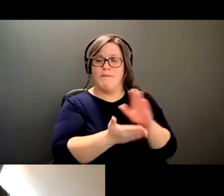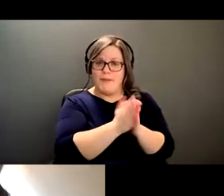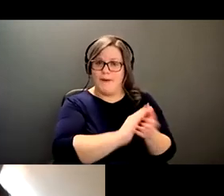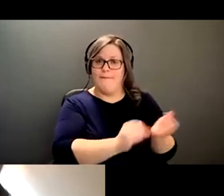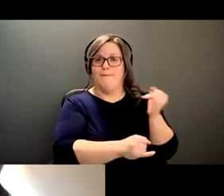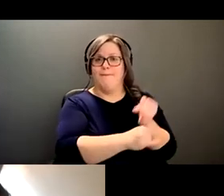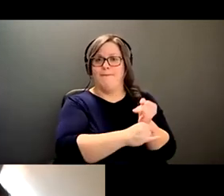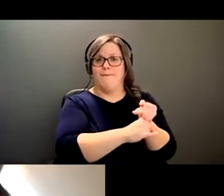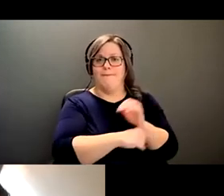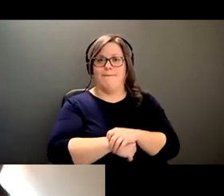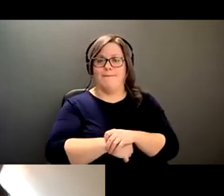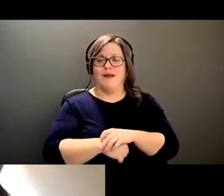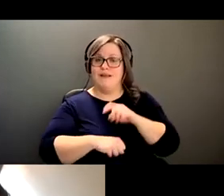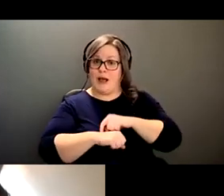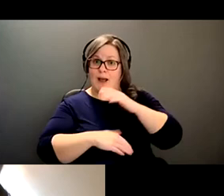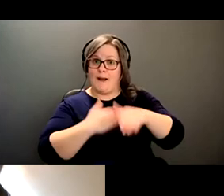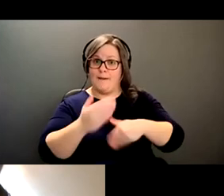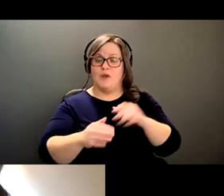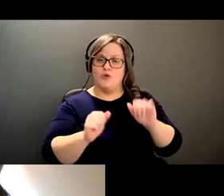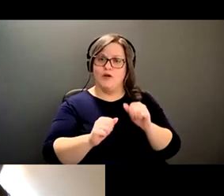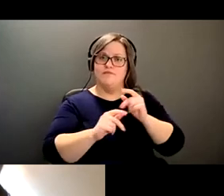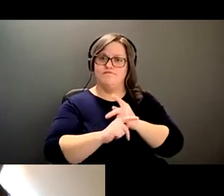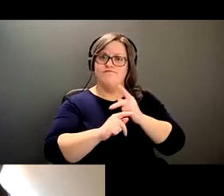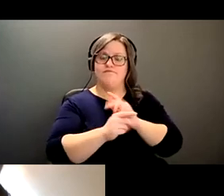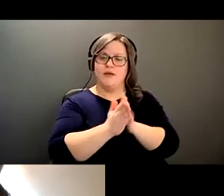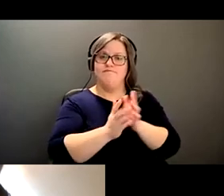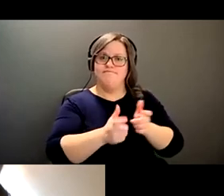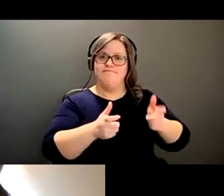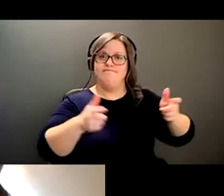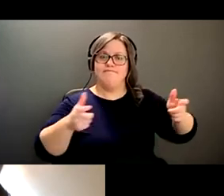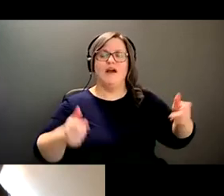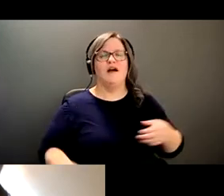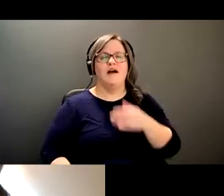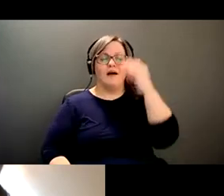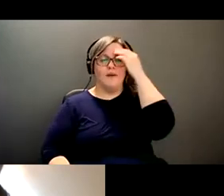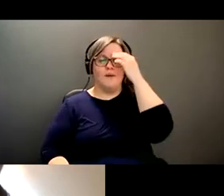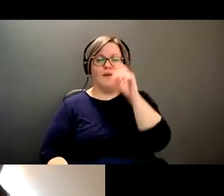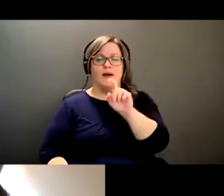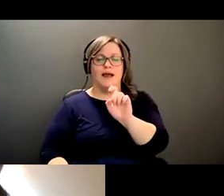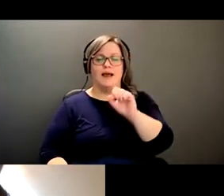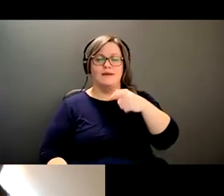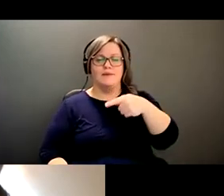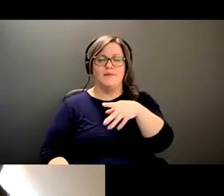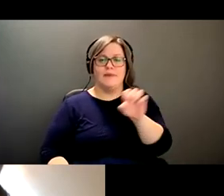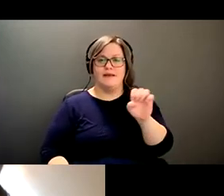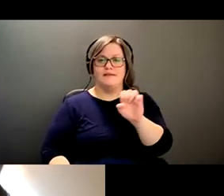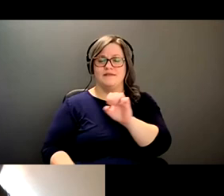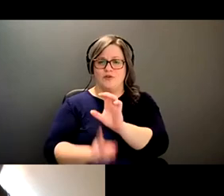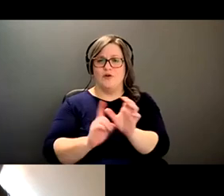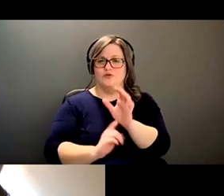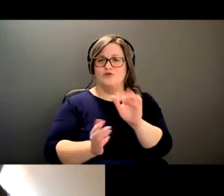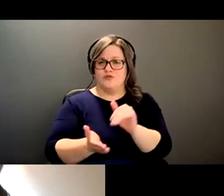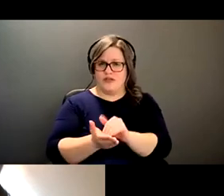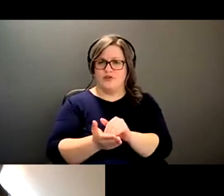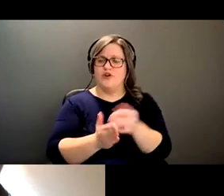into something bigger. Mm-hmm. Like I even know that X-Based Cultural Center, so the my full-time job, the artist run center that